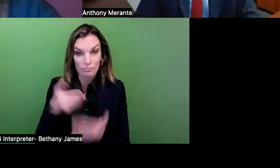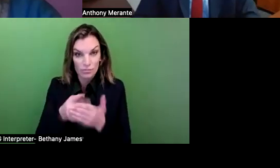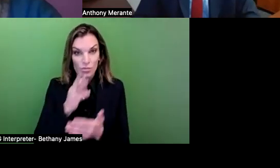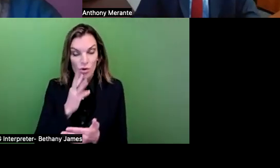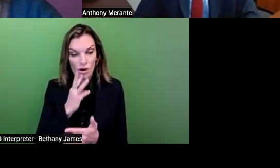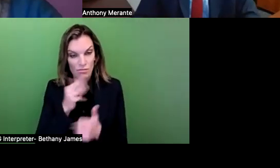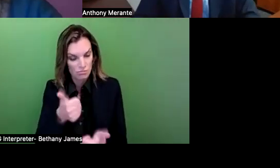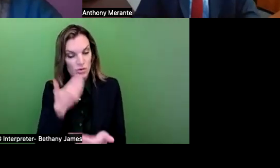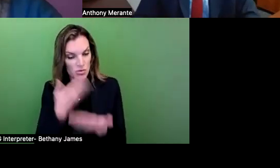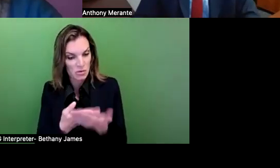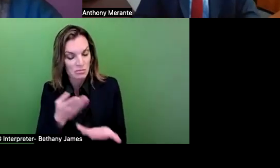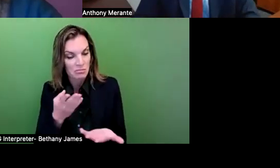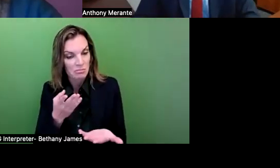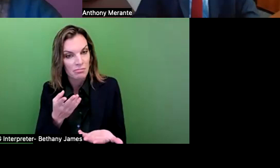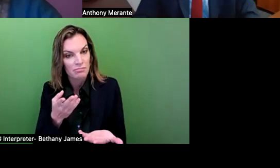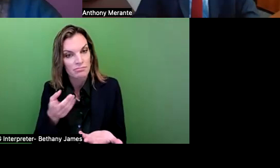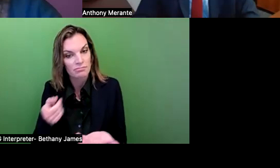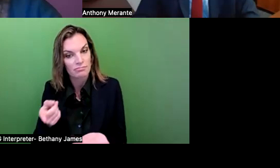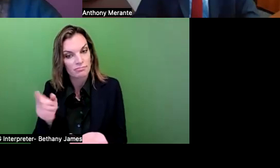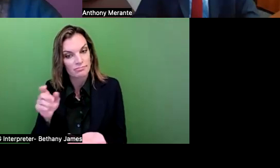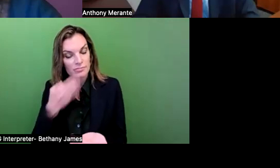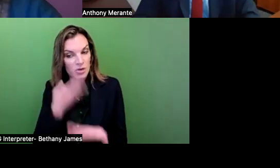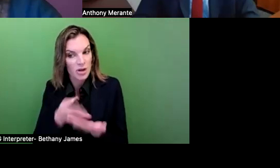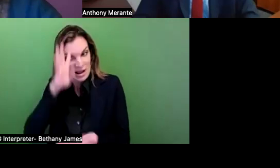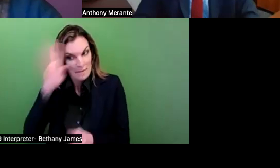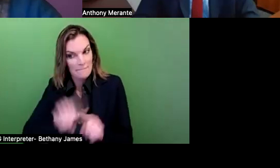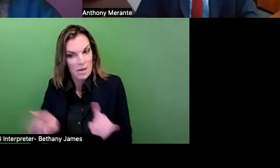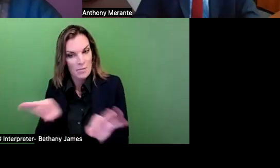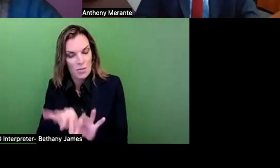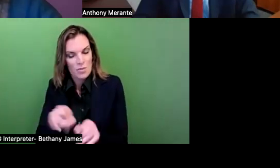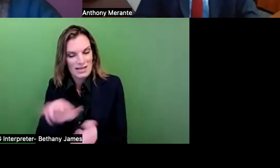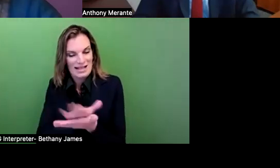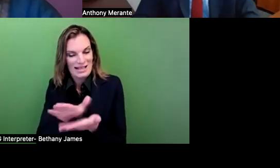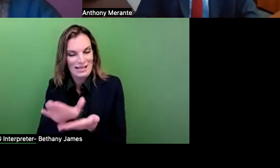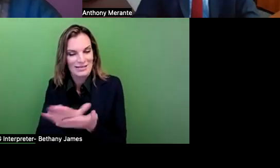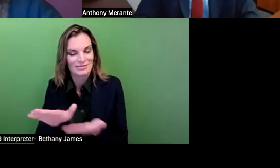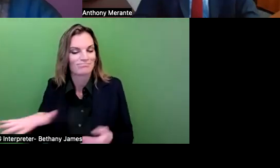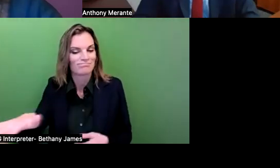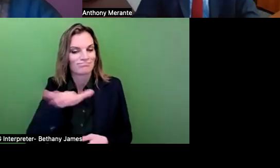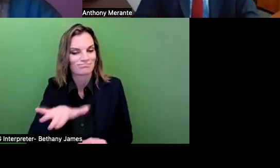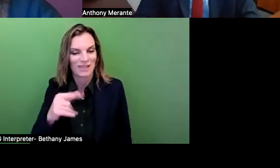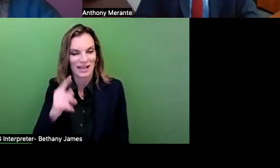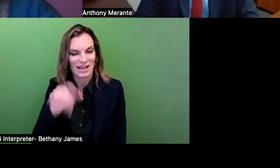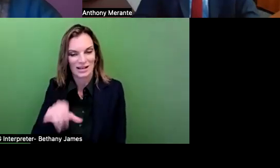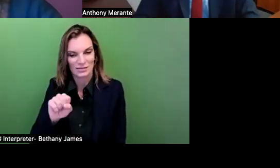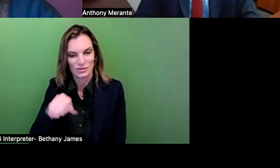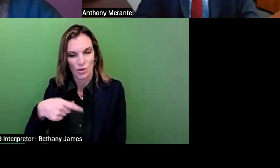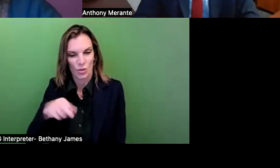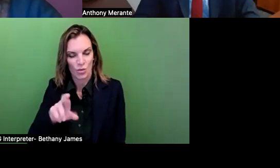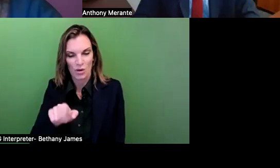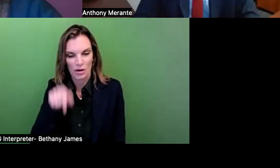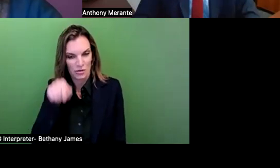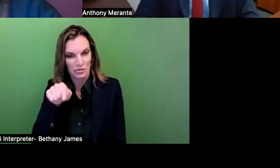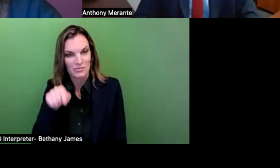it's not going to be effective as long as we don't clean up Getty Square and the area around it. The people that are moving in the downtown